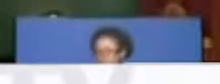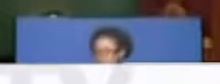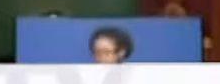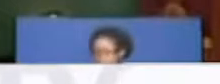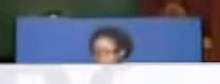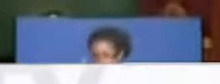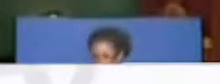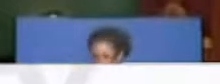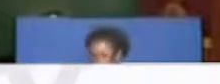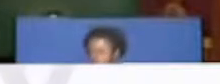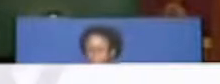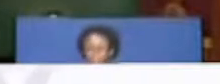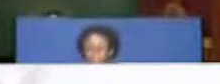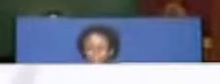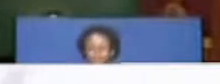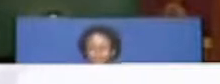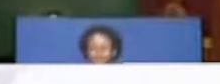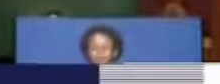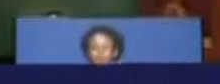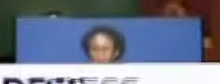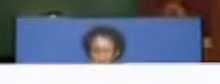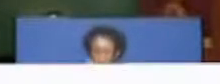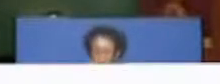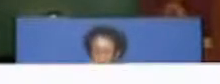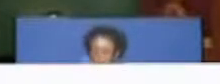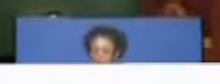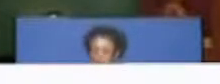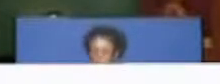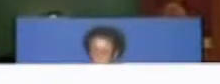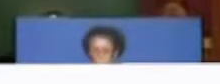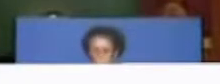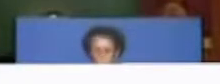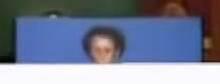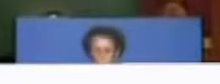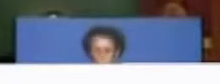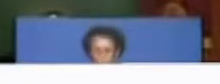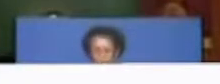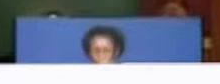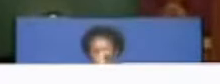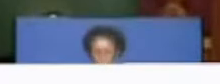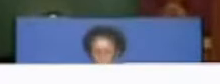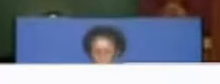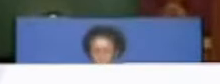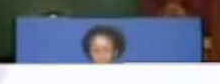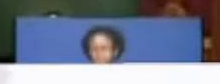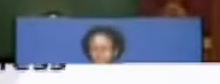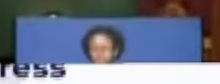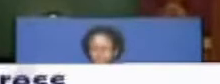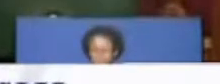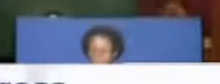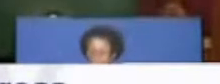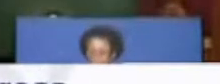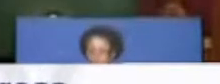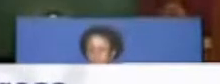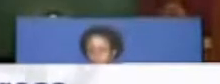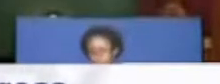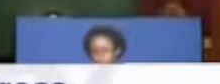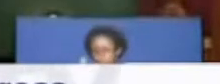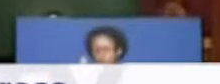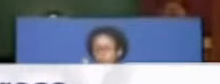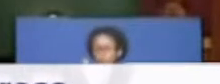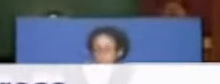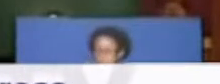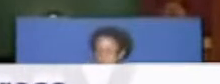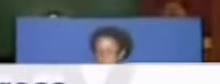CRR, to 4.25% from 5.25%, so as to provide additional liquidity